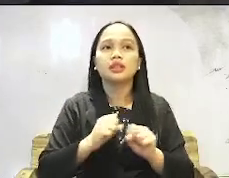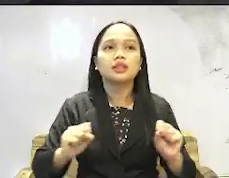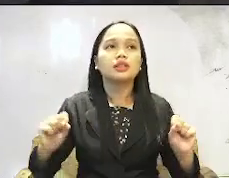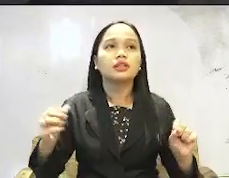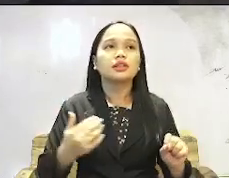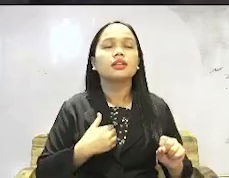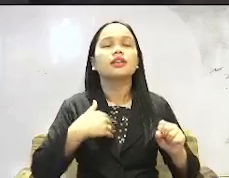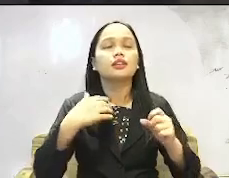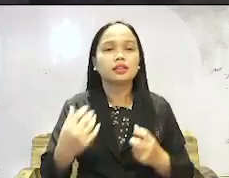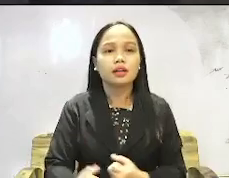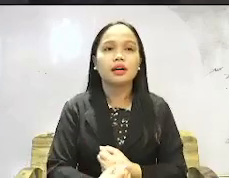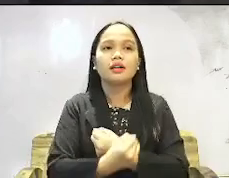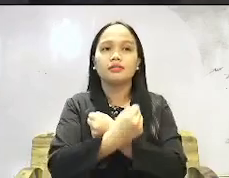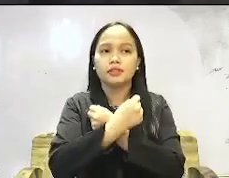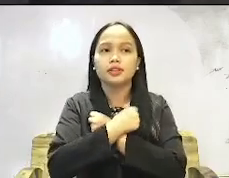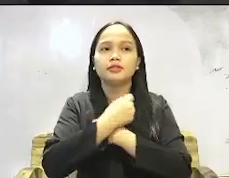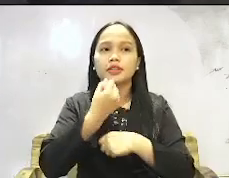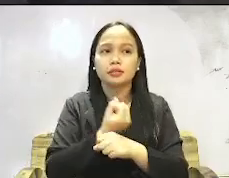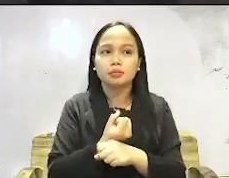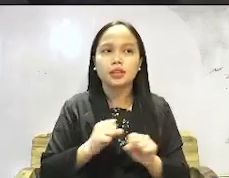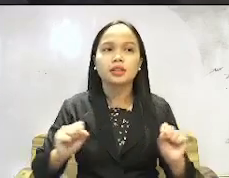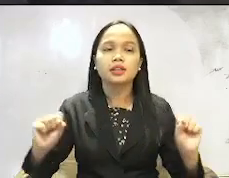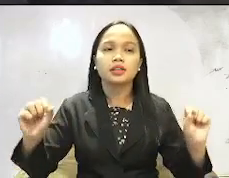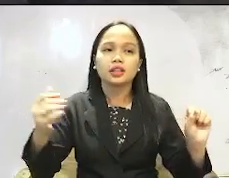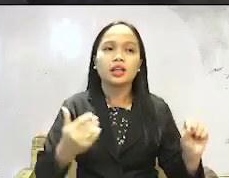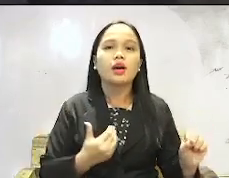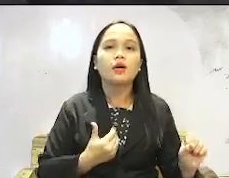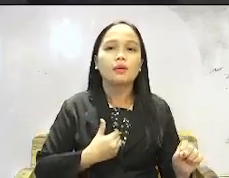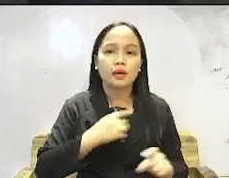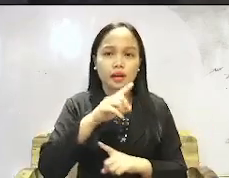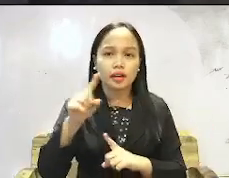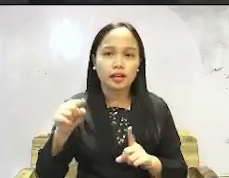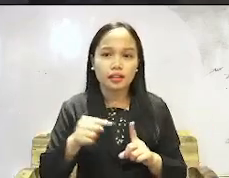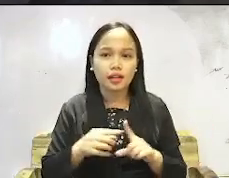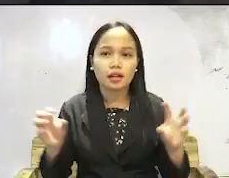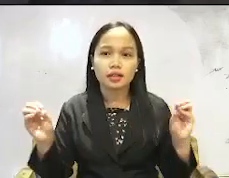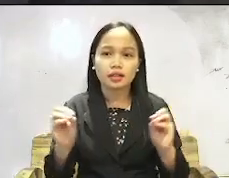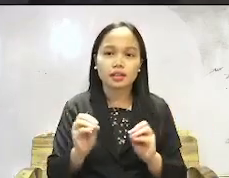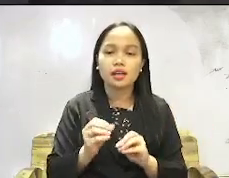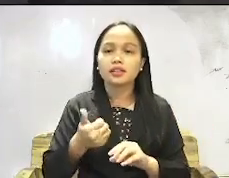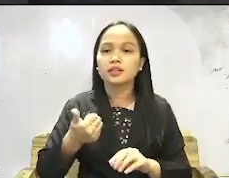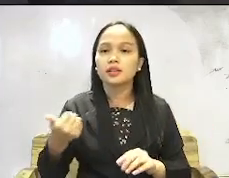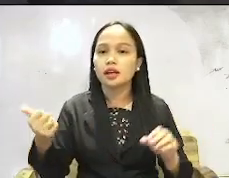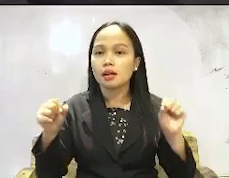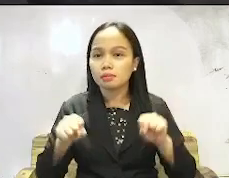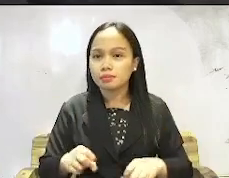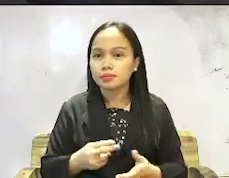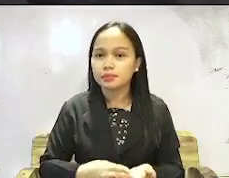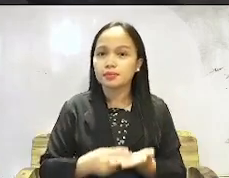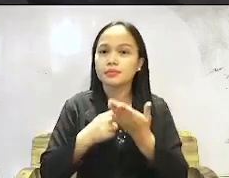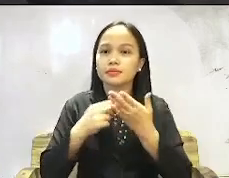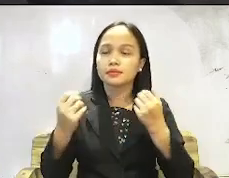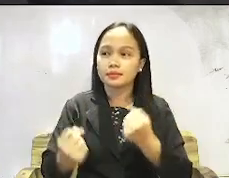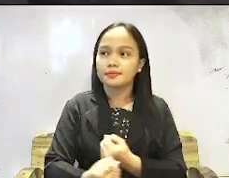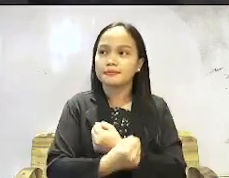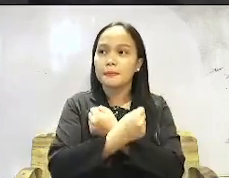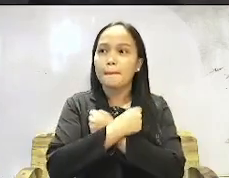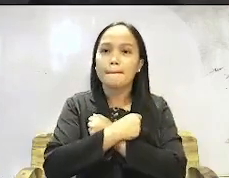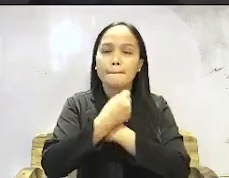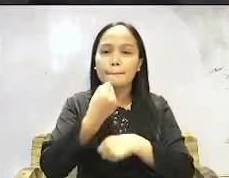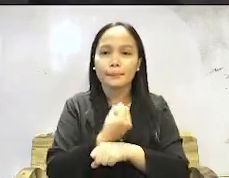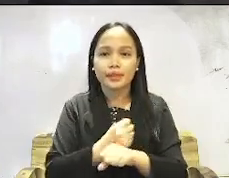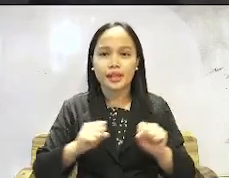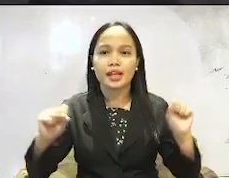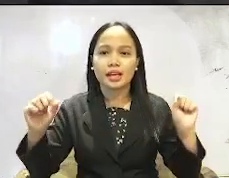me, love lifted me. When nothing else could help, love lifted